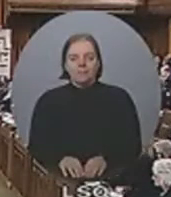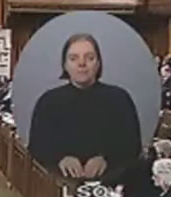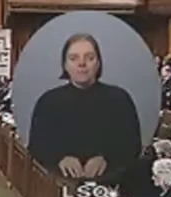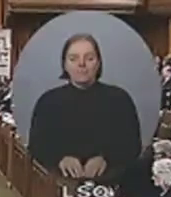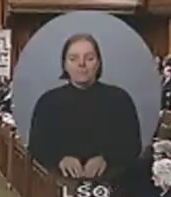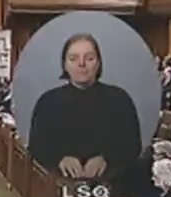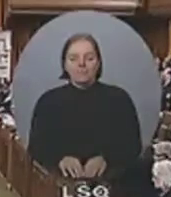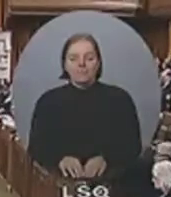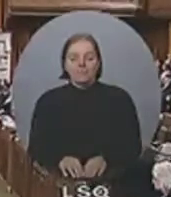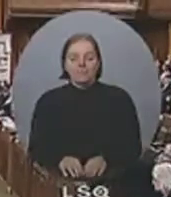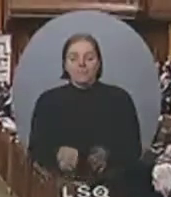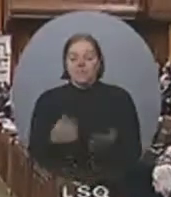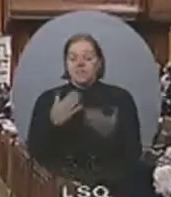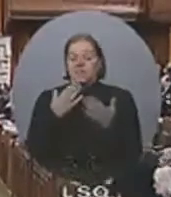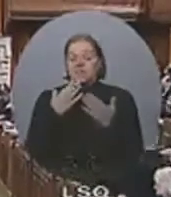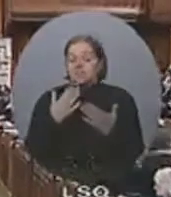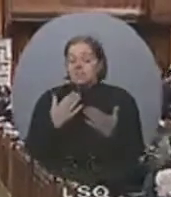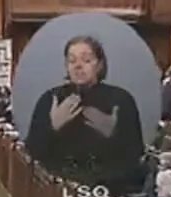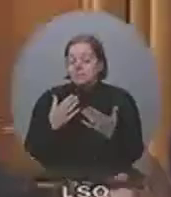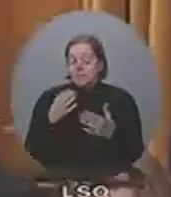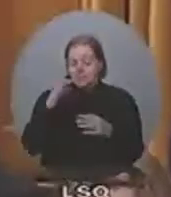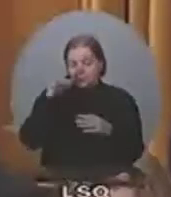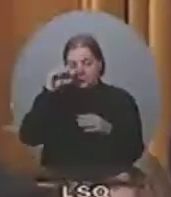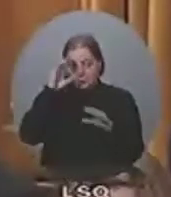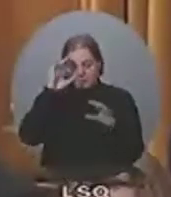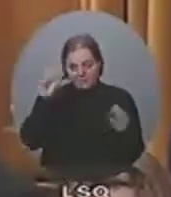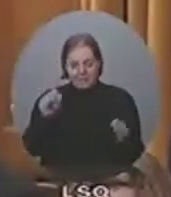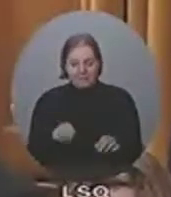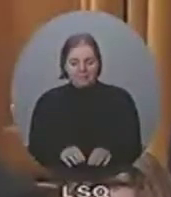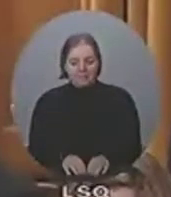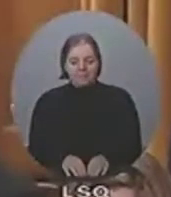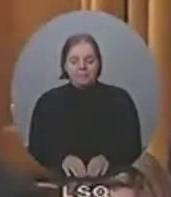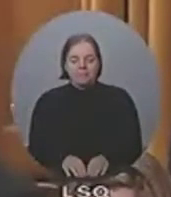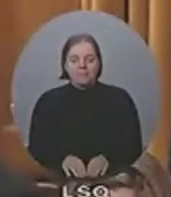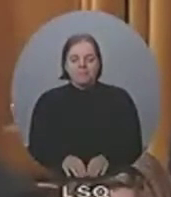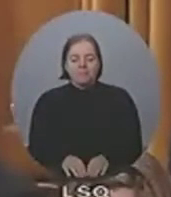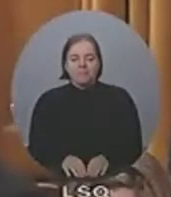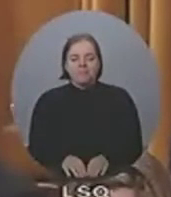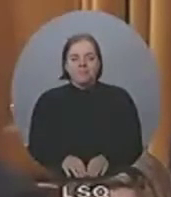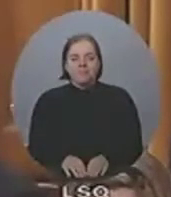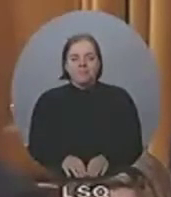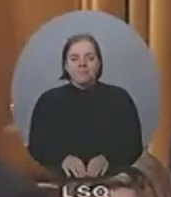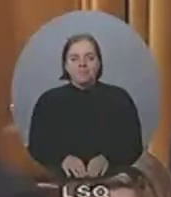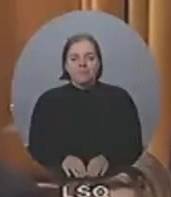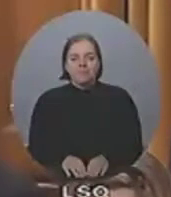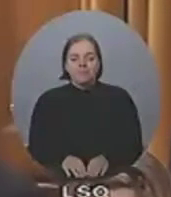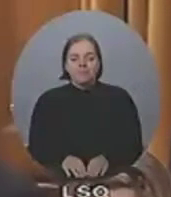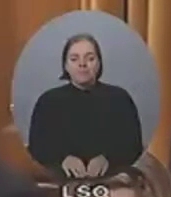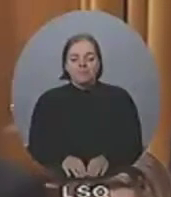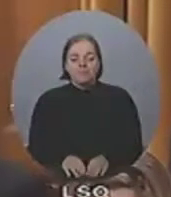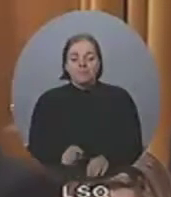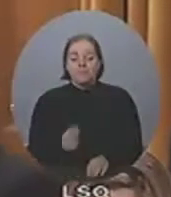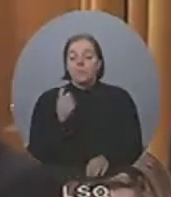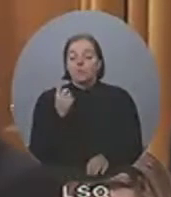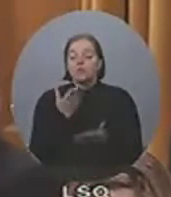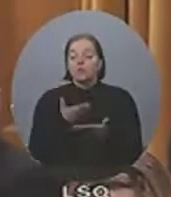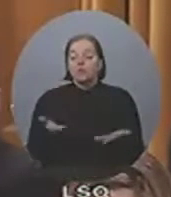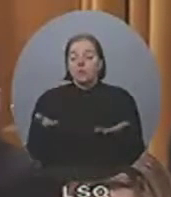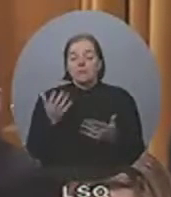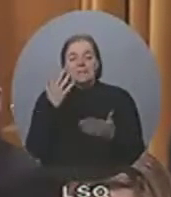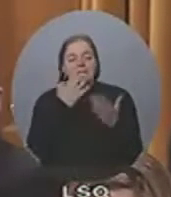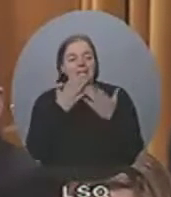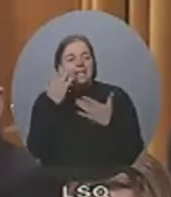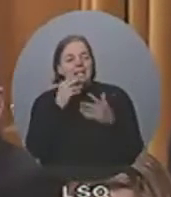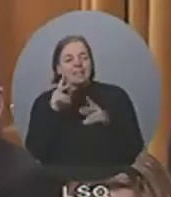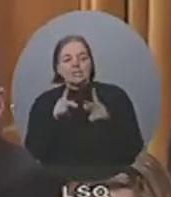Thank you, Mr. Speaker. And the only alarm that Canadians are hearing is when the opposition vote against things like they voted against 2